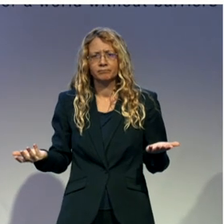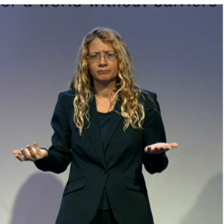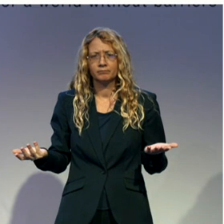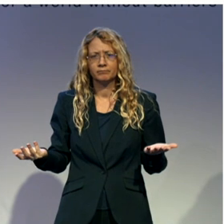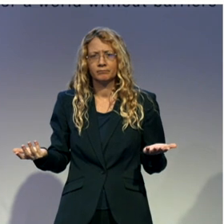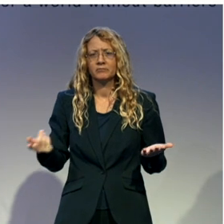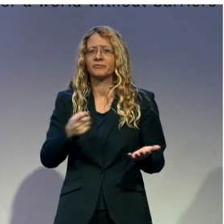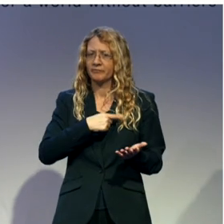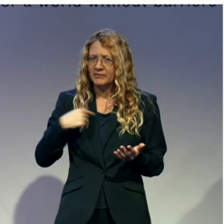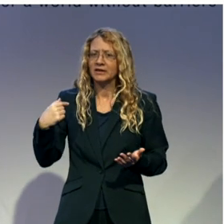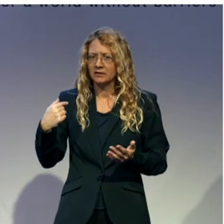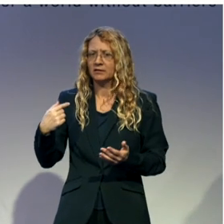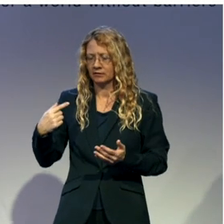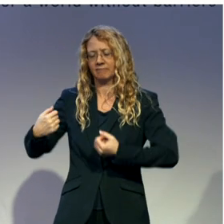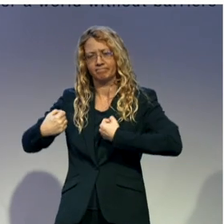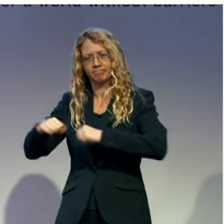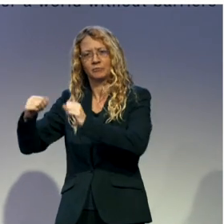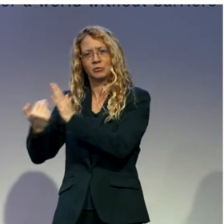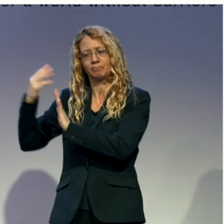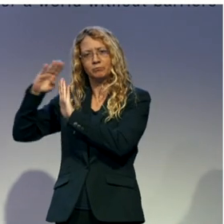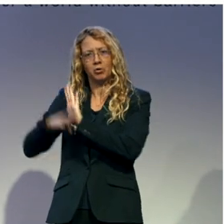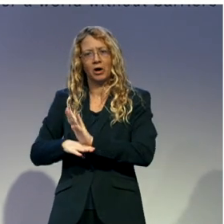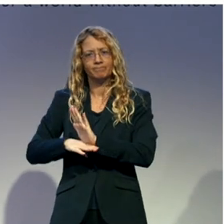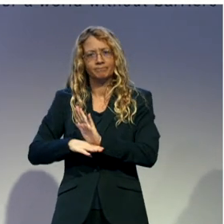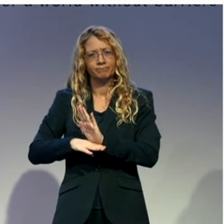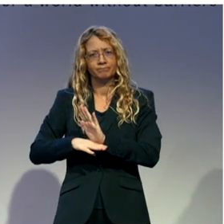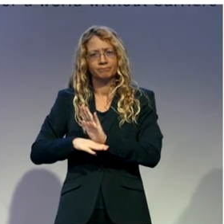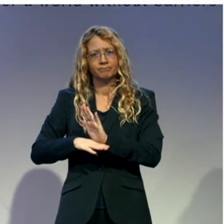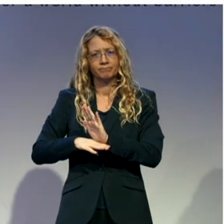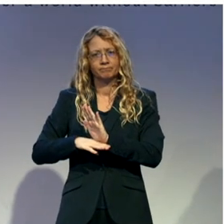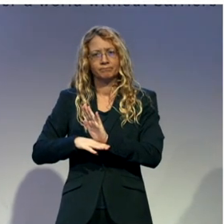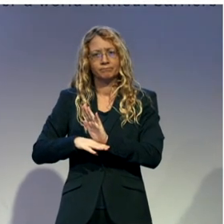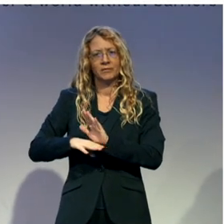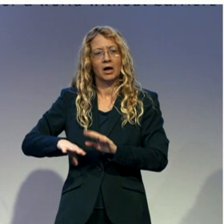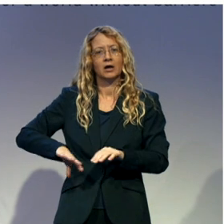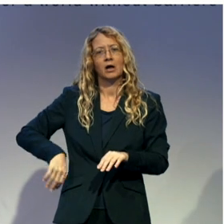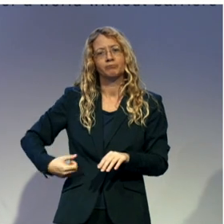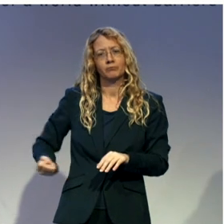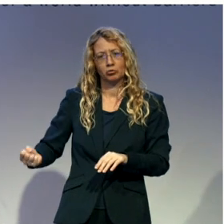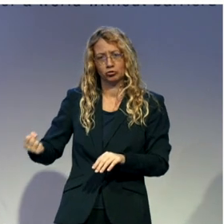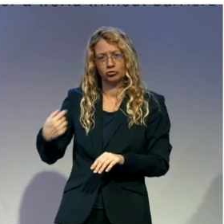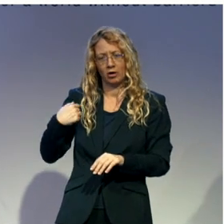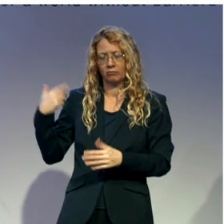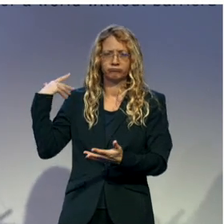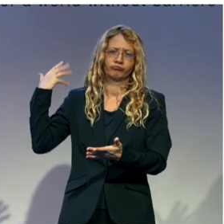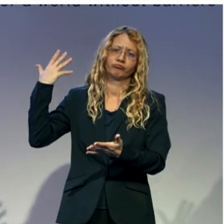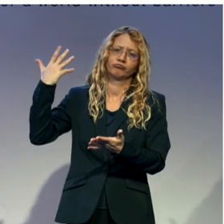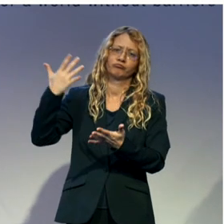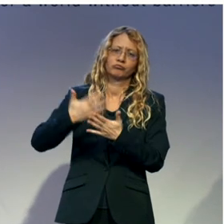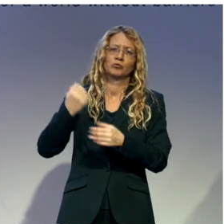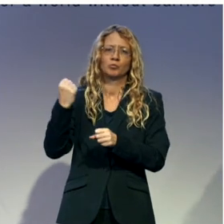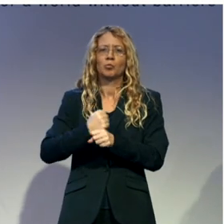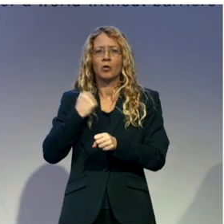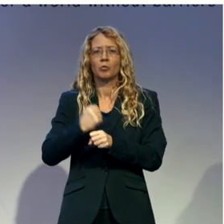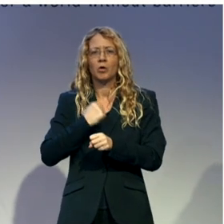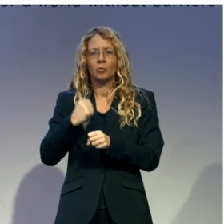been working in Cambodia for many years and thought that would be a good place to start. So in 2016, we launched